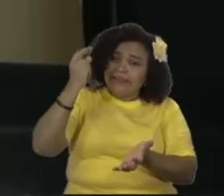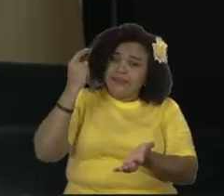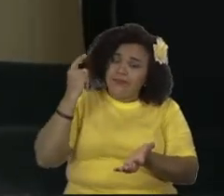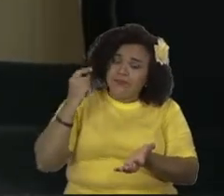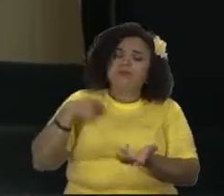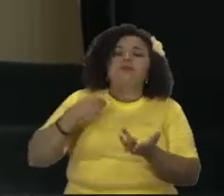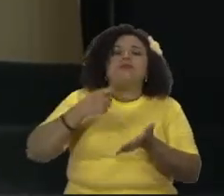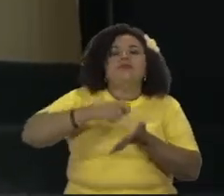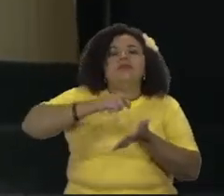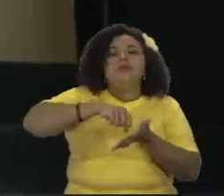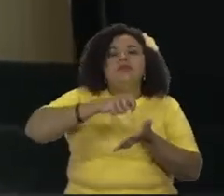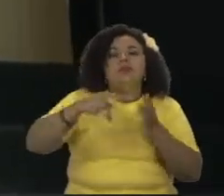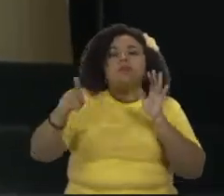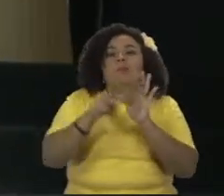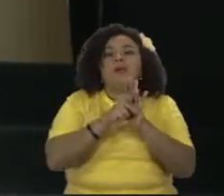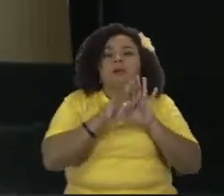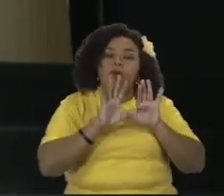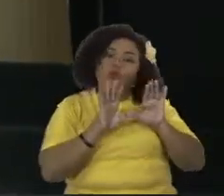has been written